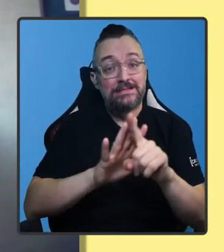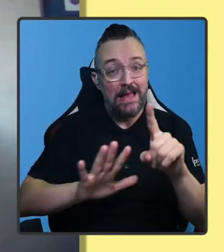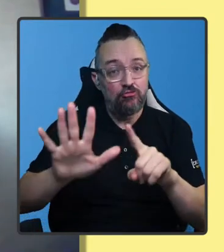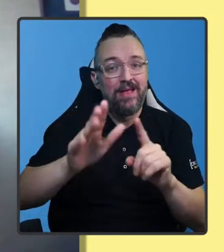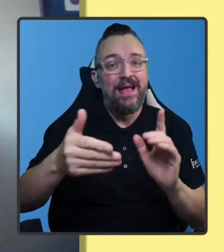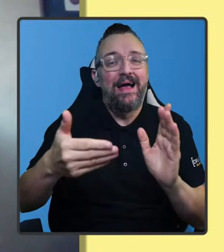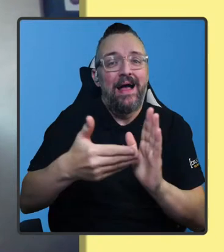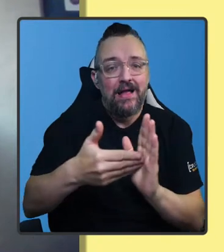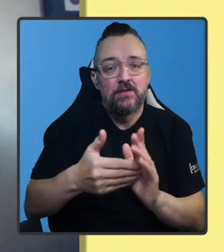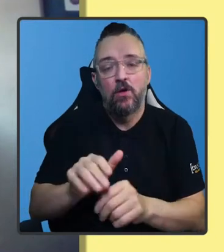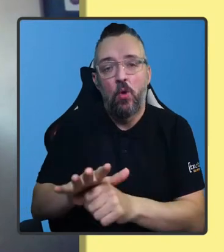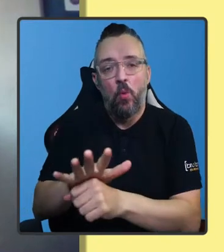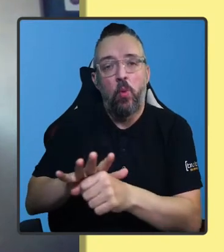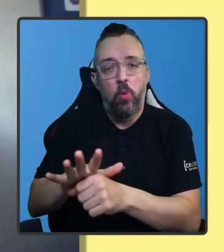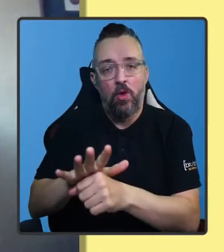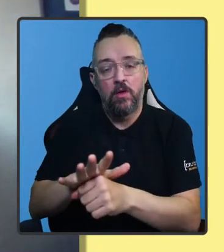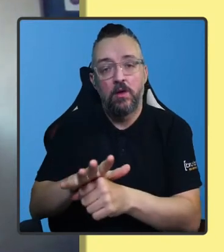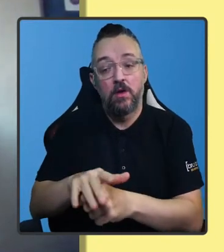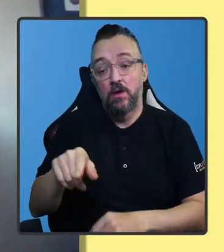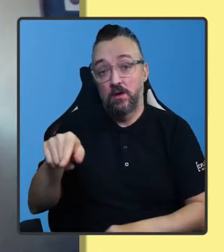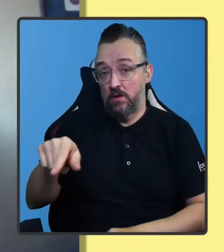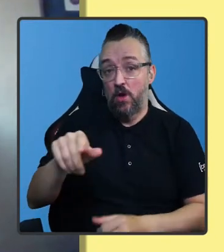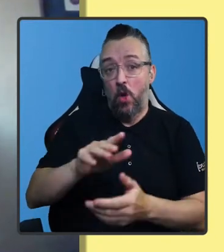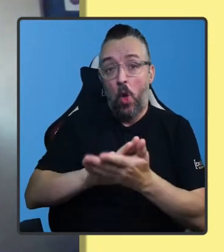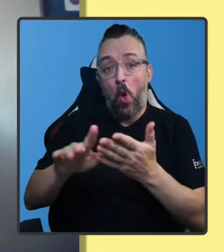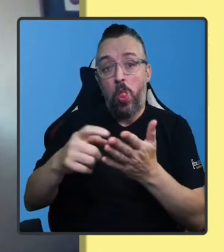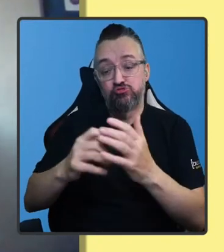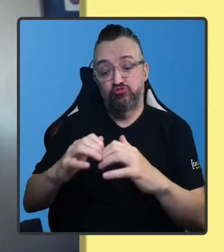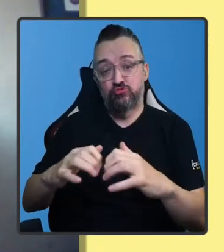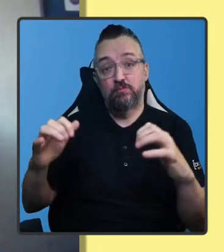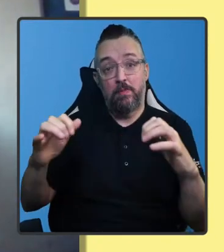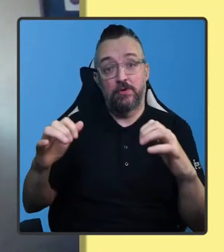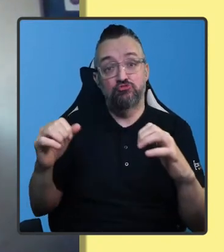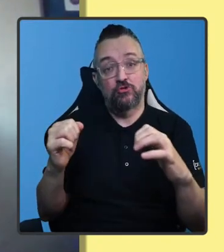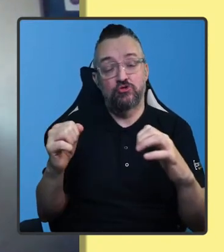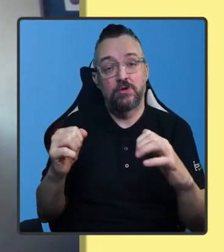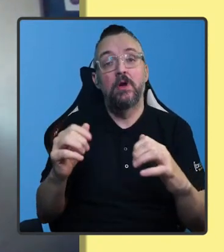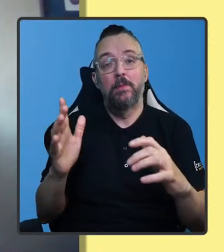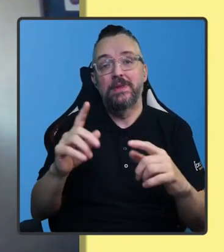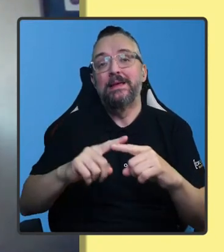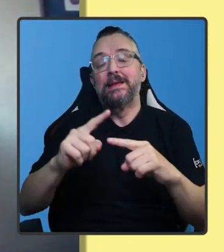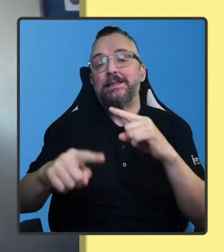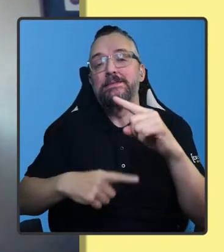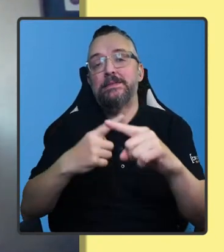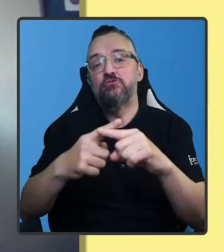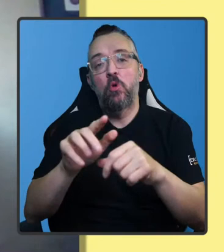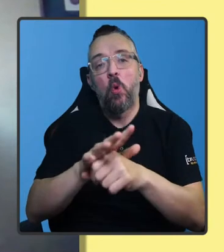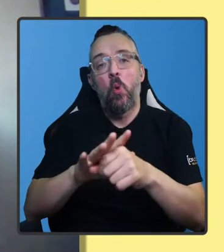to replicate our Holyrood triumph with equal success in next year's local government elections.